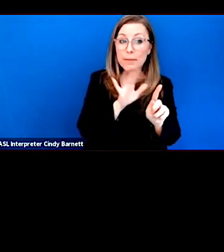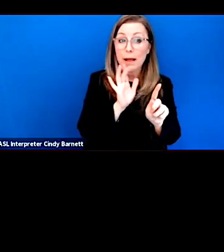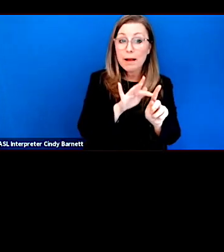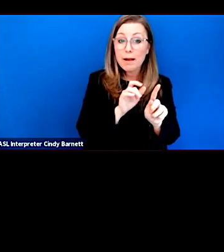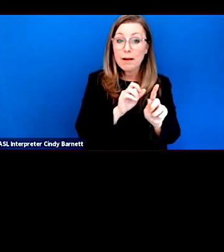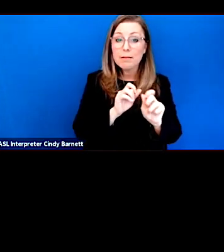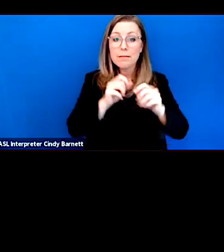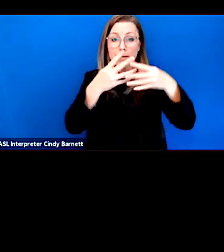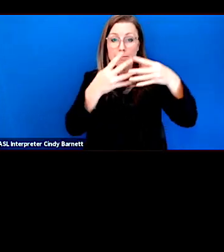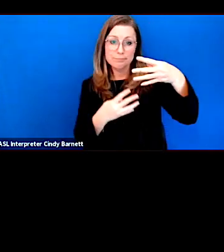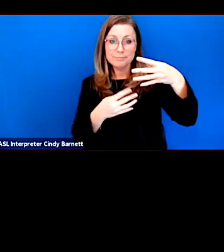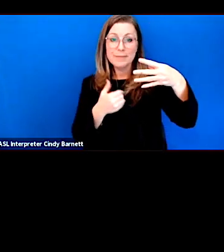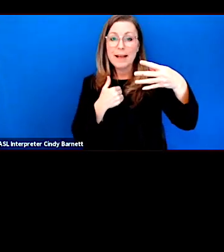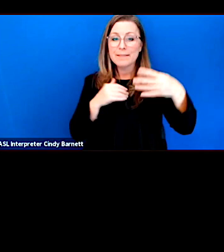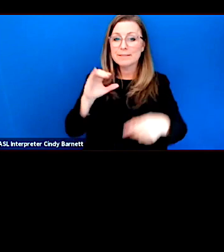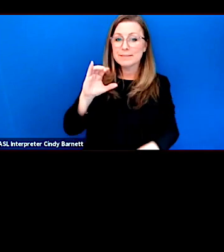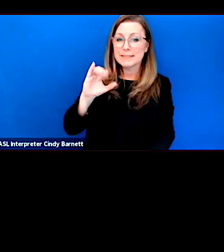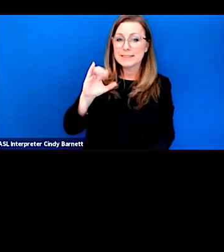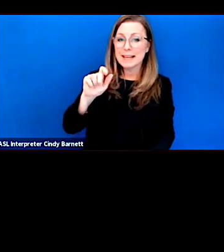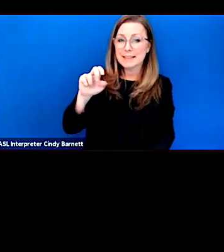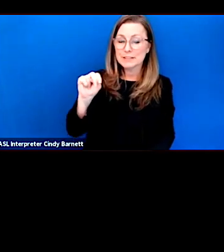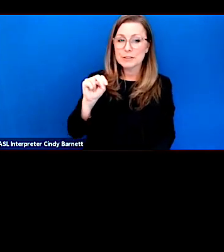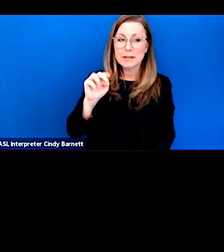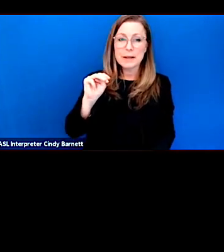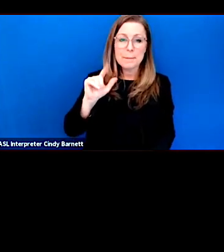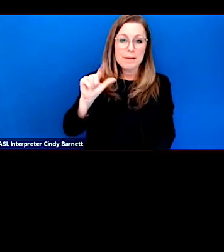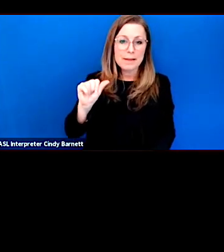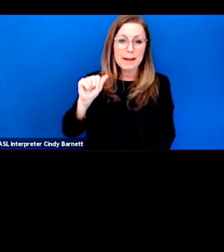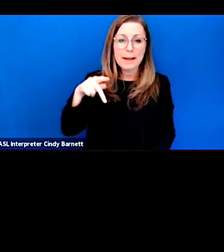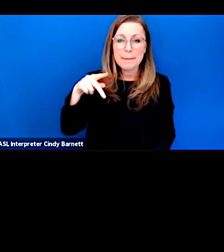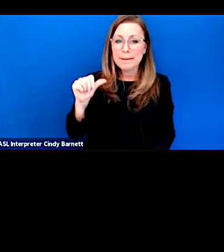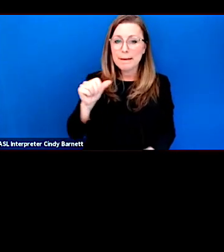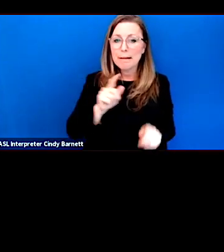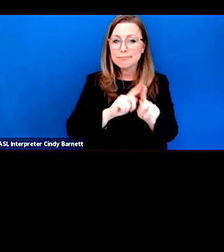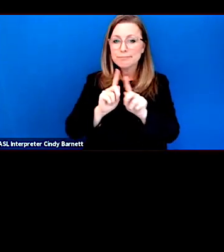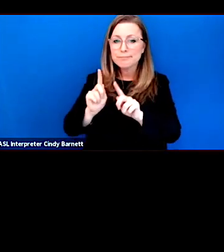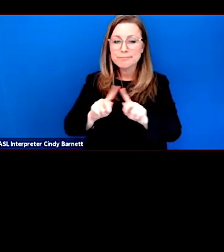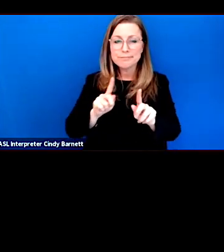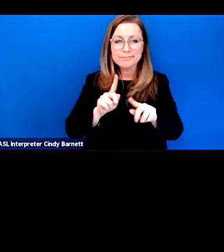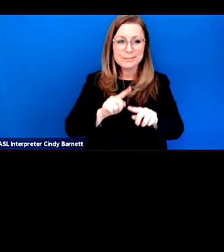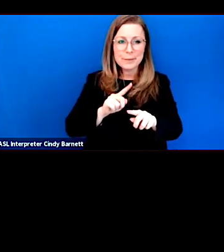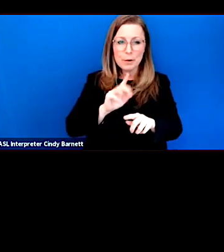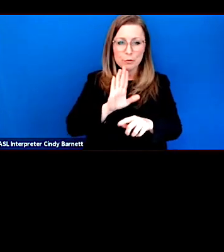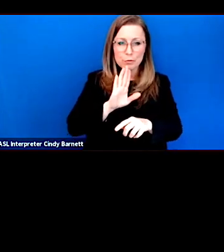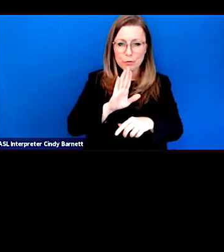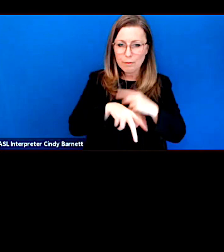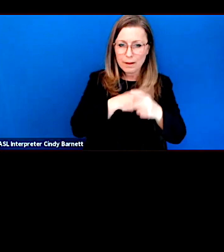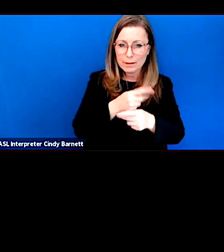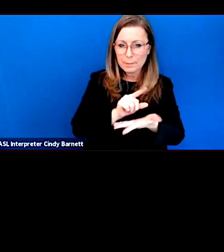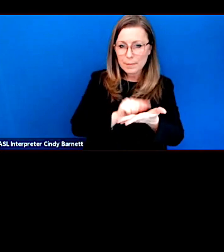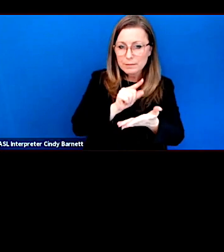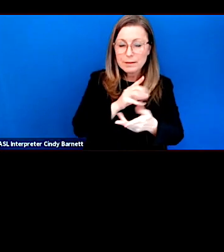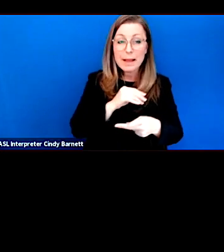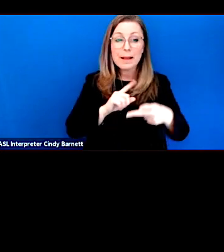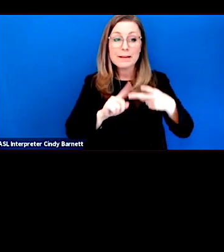for MLA, APA, Chicago, and other citations, depending on how you're publishing. And then the cited by feature, which is what